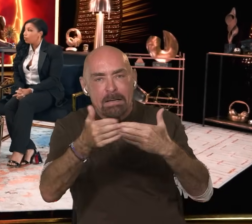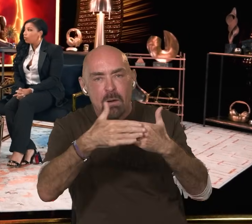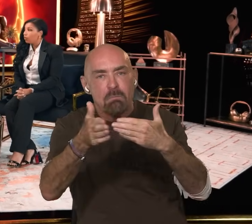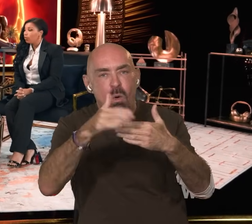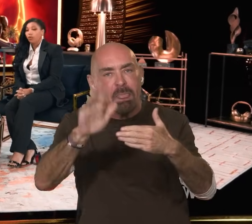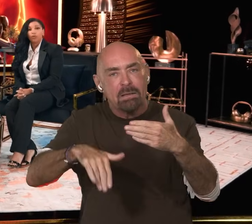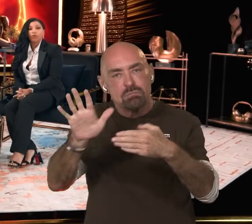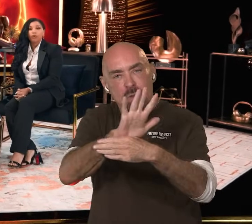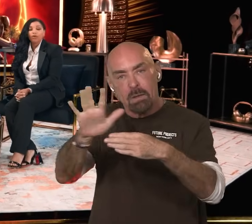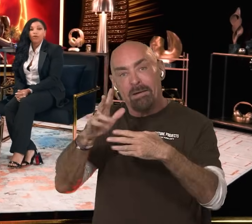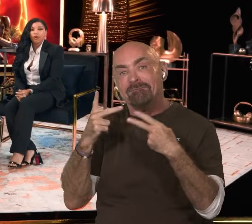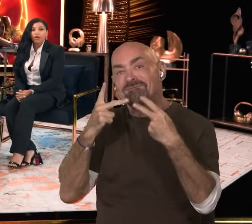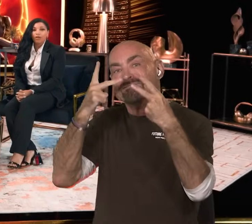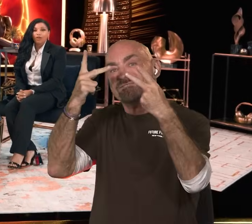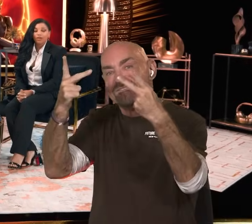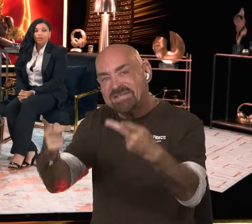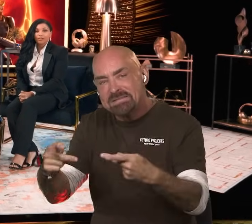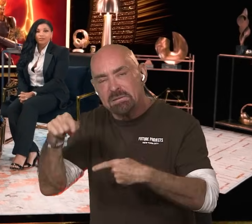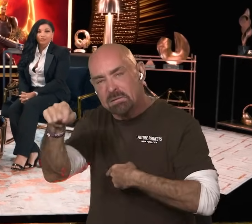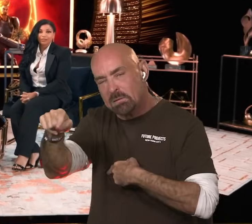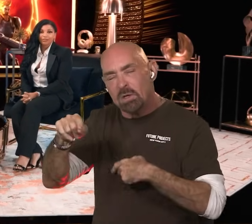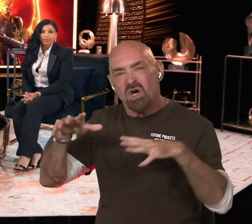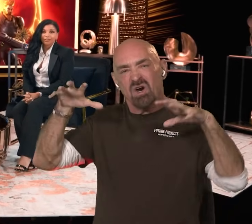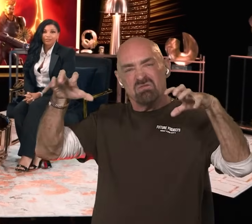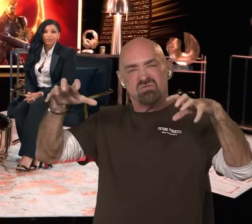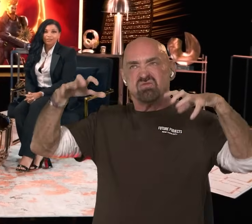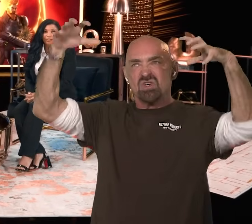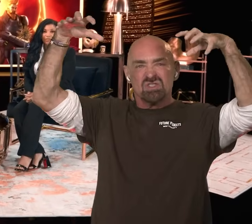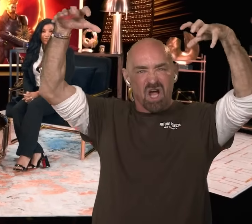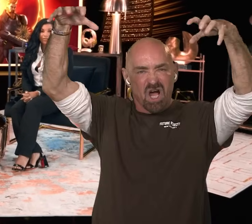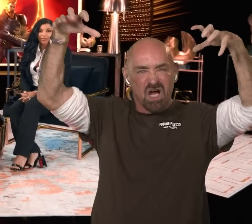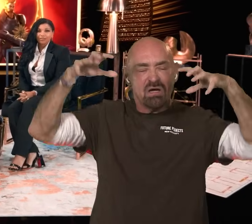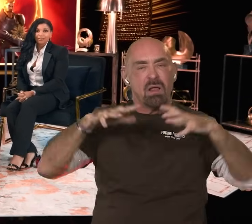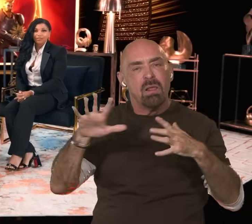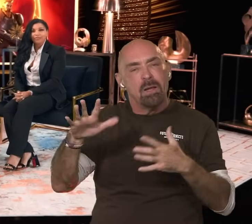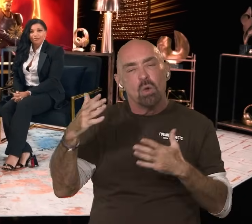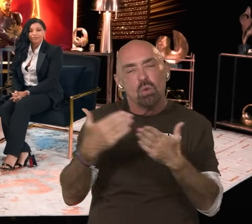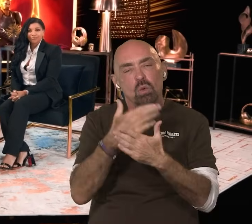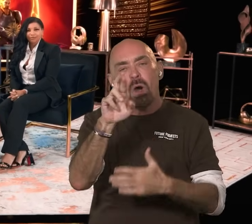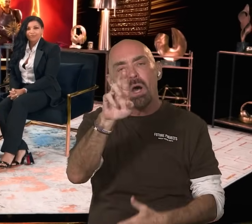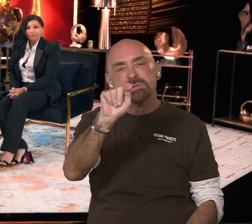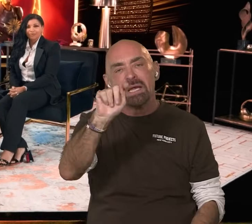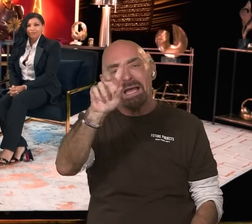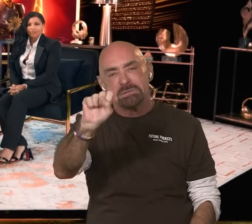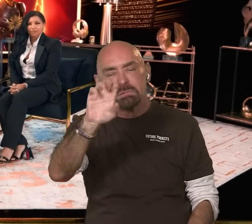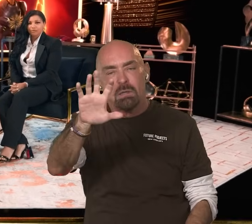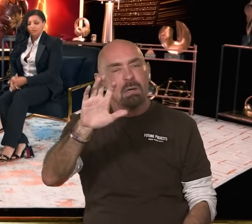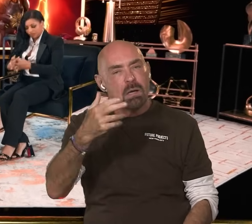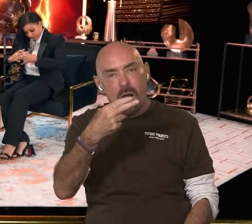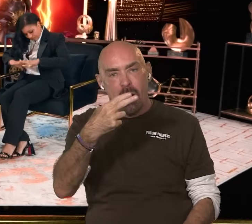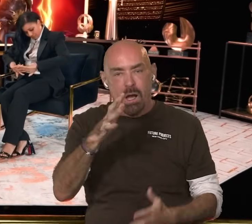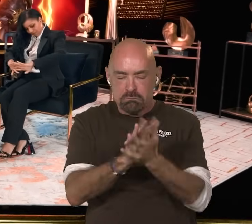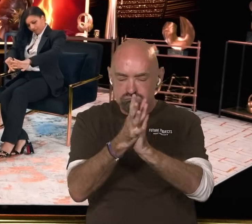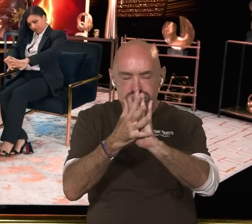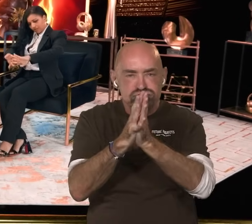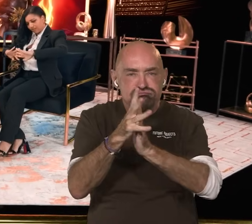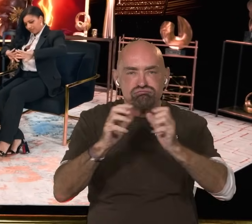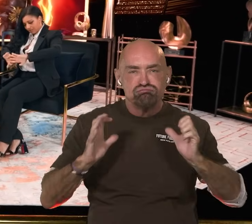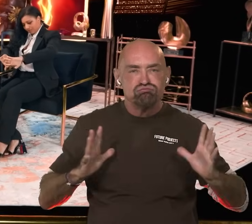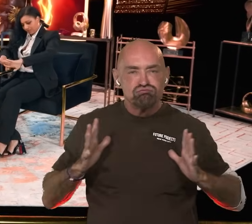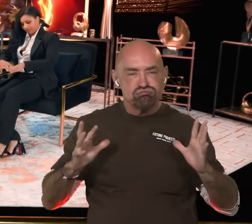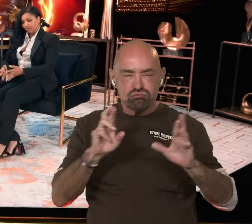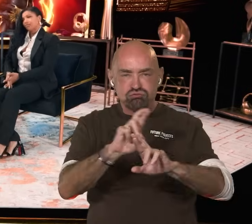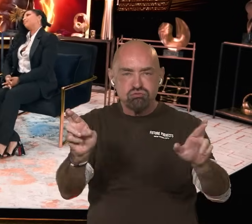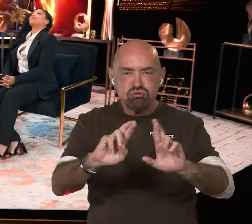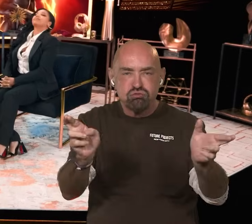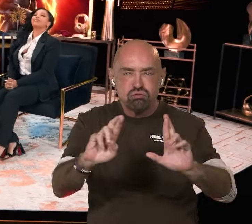than just a trailer. We visited the developer Frost Giant Studios for a close-up look at their new RTS. So get those hand stretches going, prop